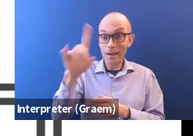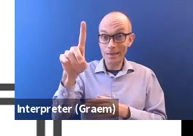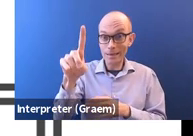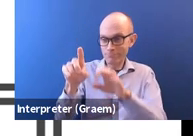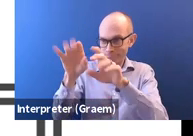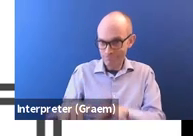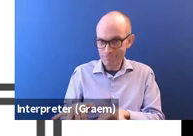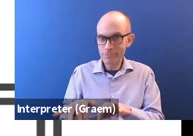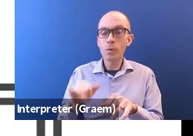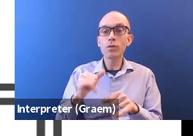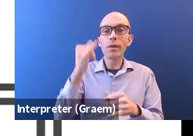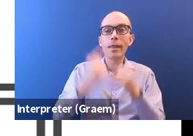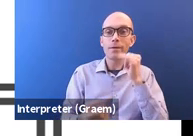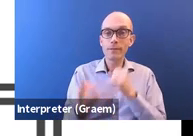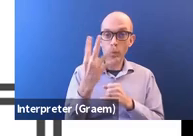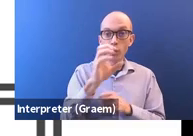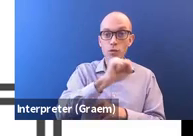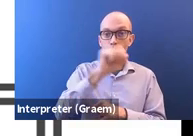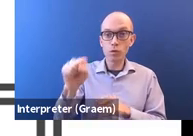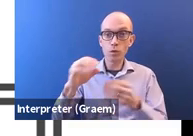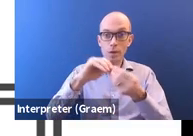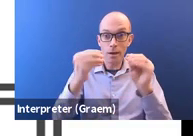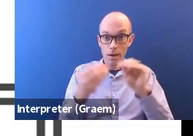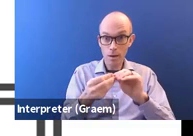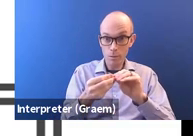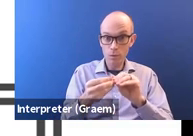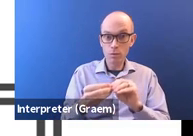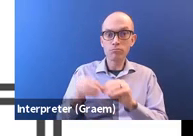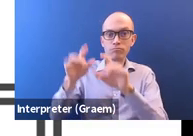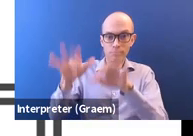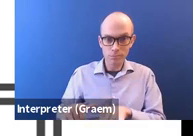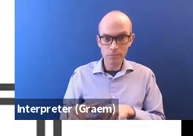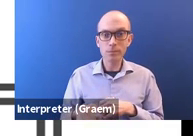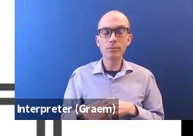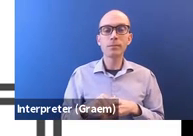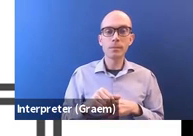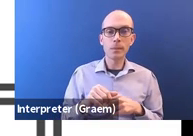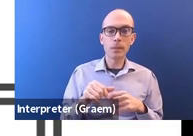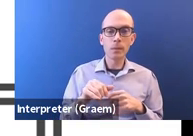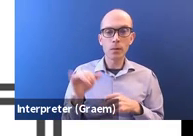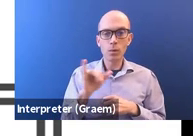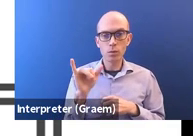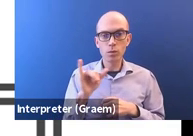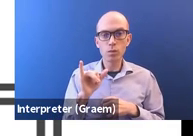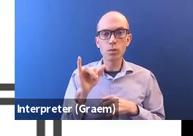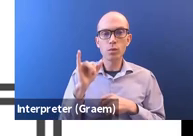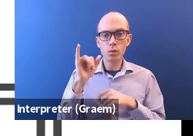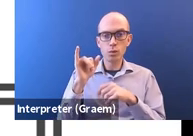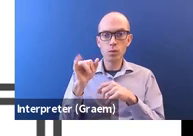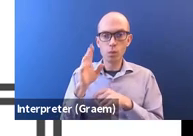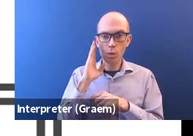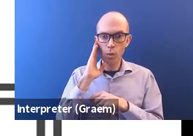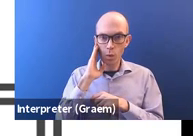four digits of your social security number, just to ID you as the person that's purchasing the books. And once it happens,